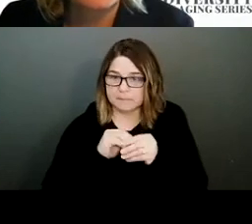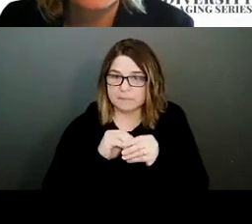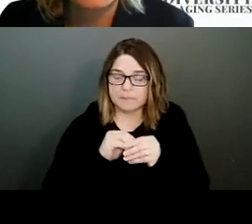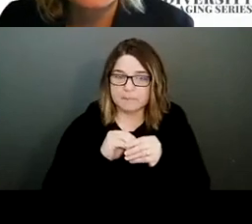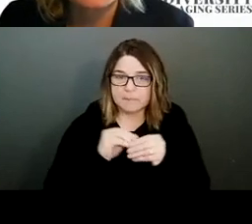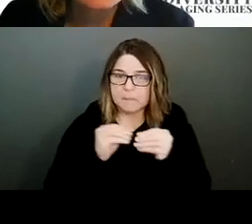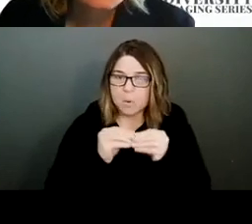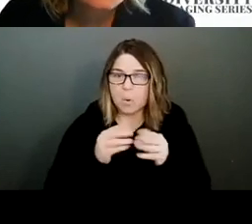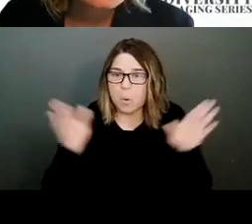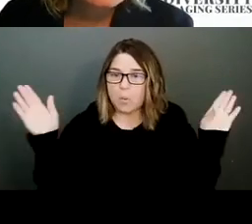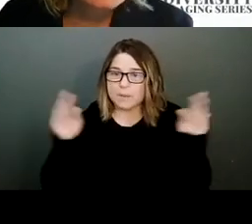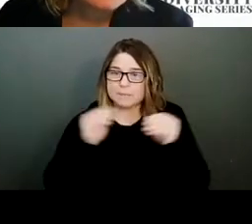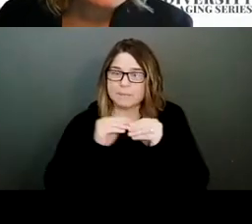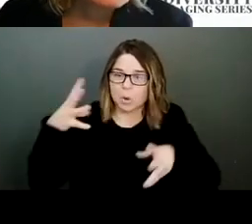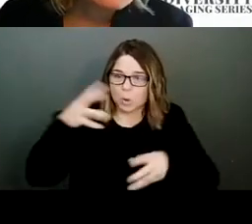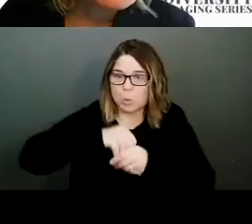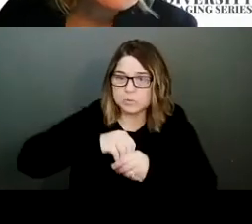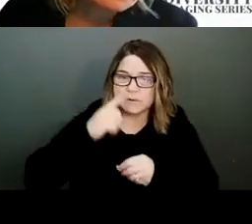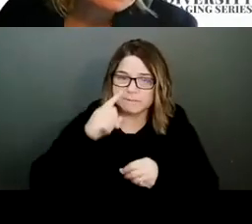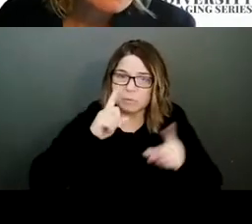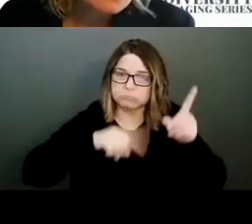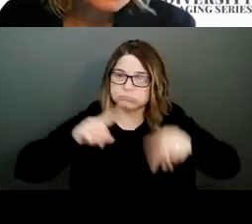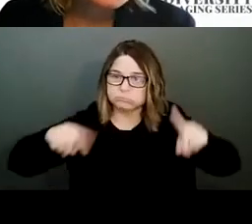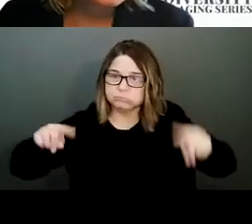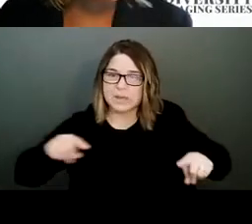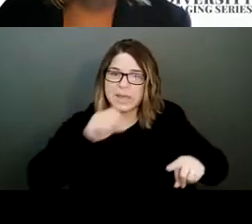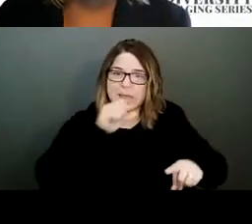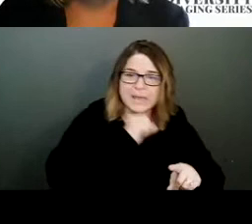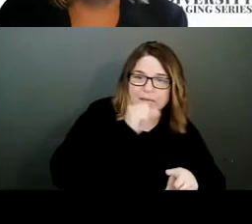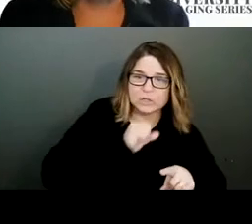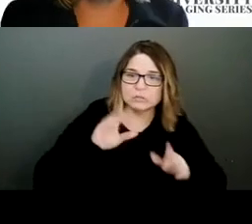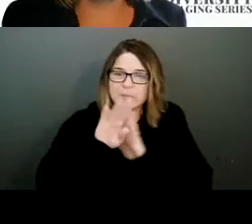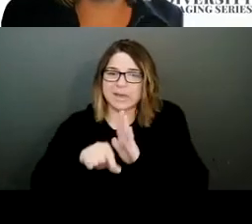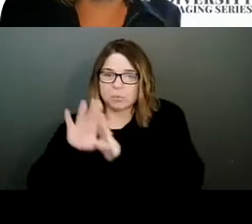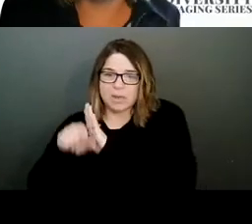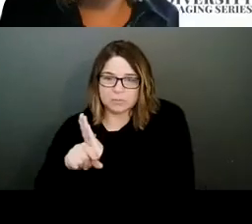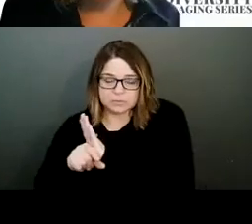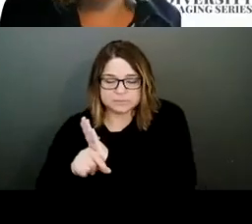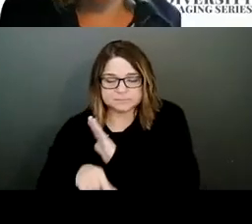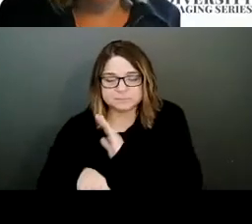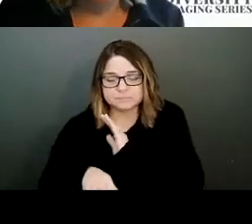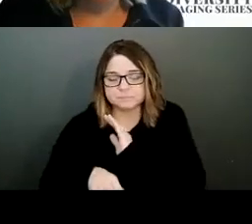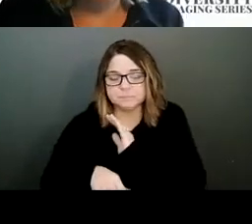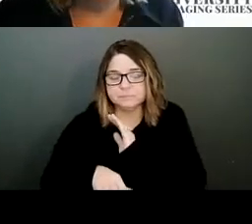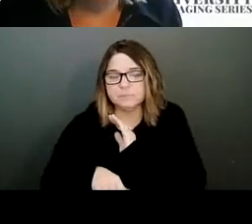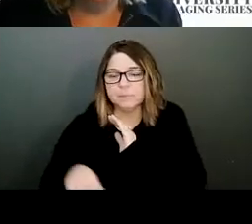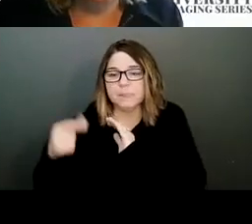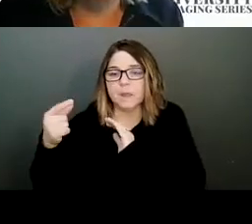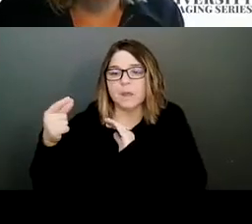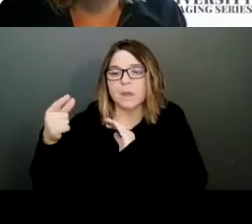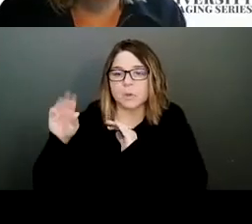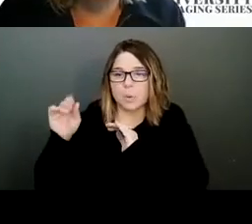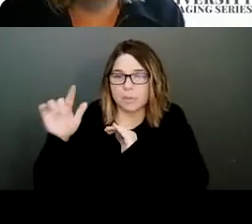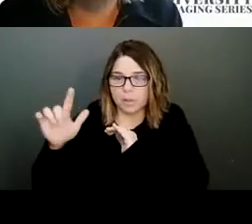of all ages and backgrounds. And so there's actually a global movement underway that